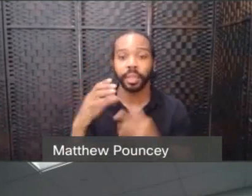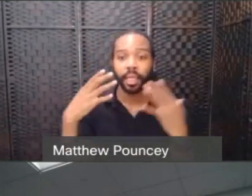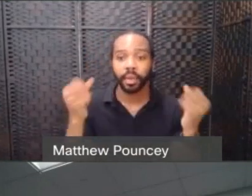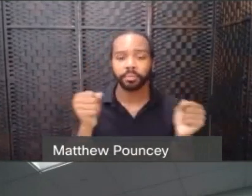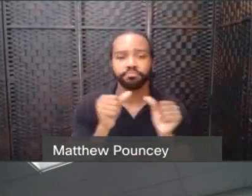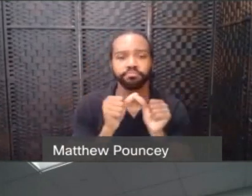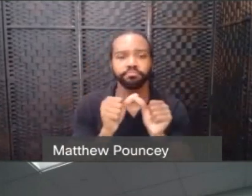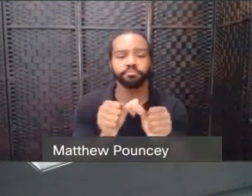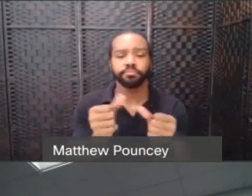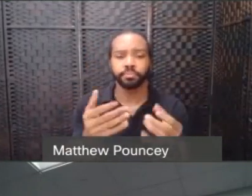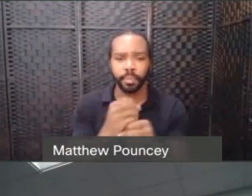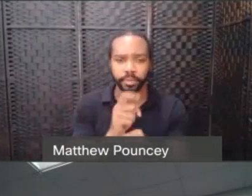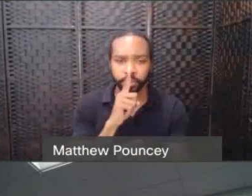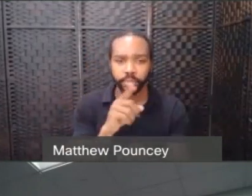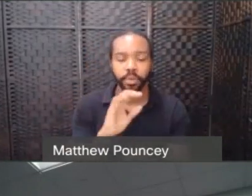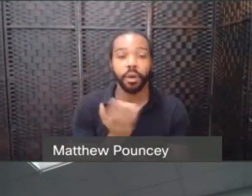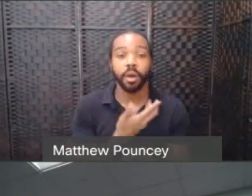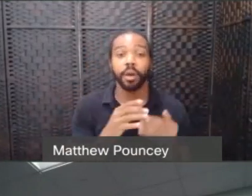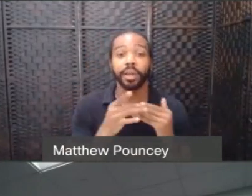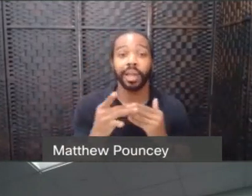continues to make sure that our guidance,